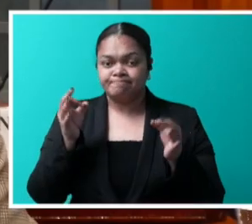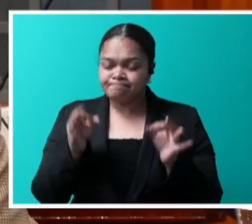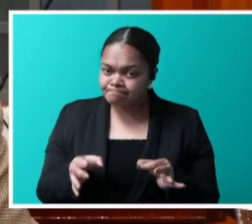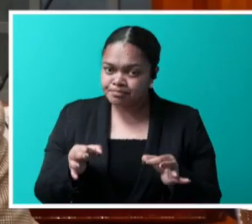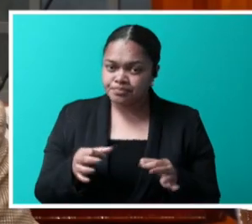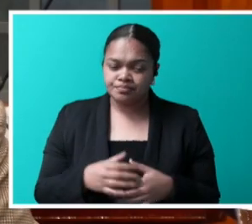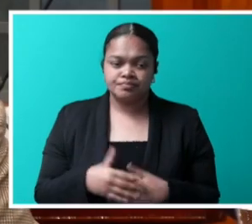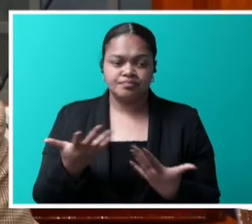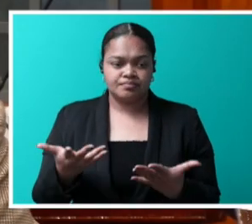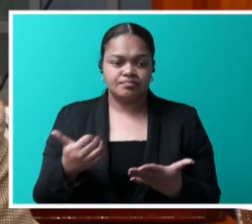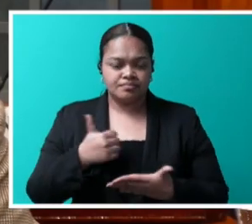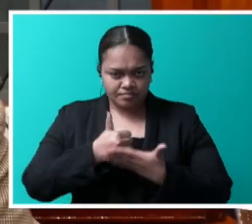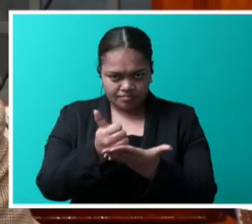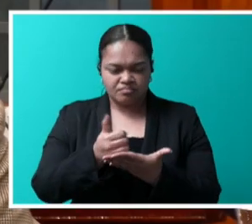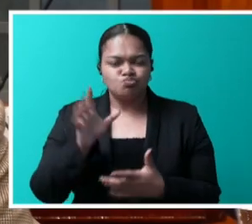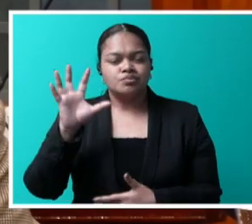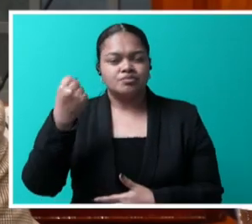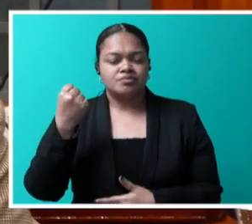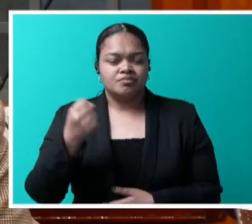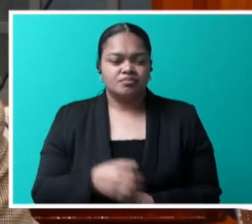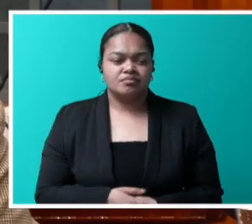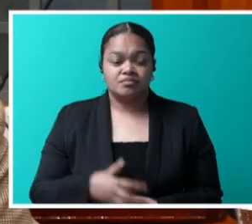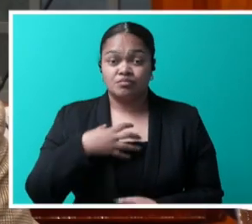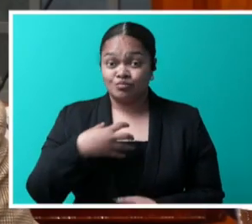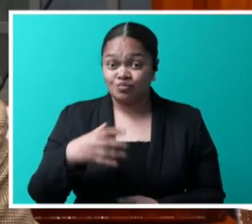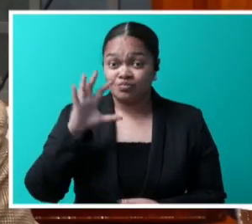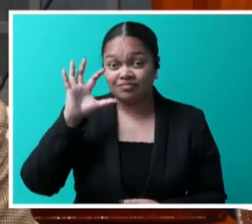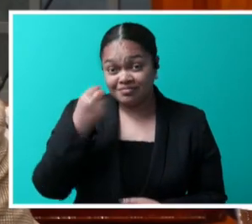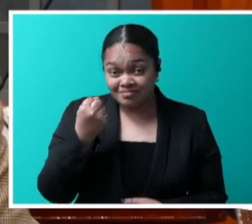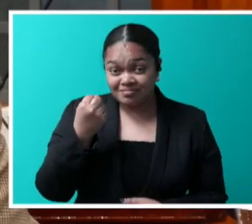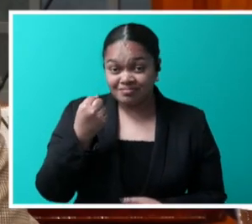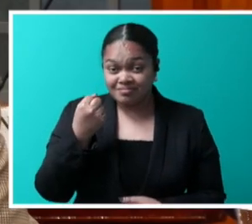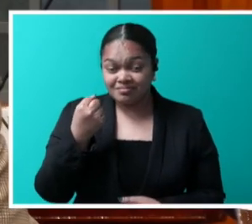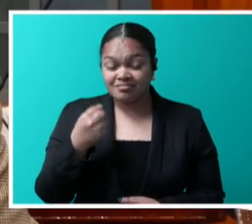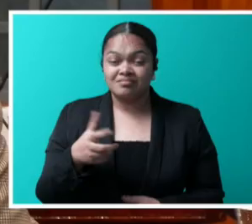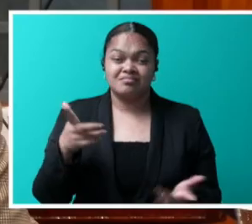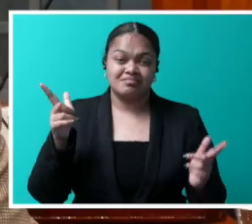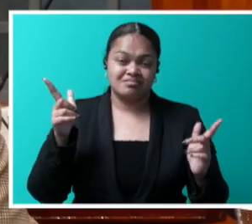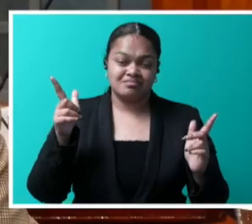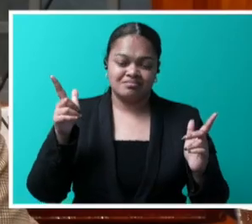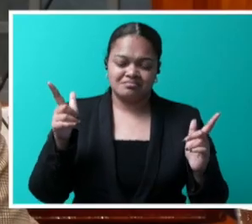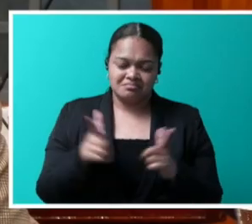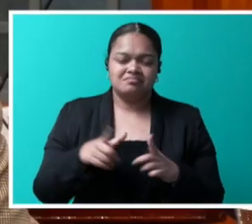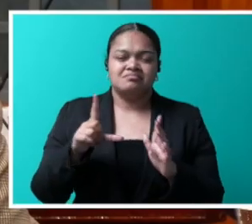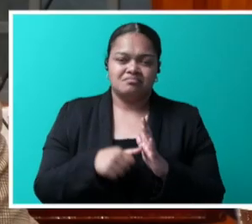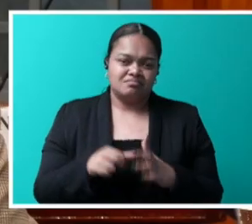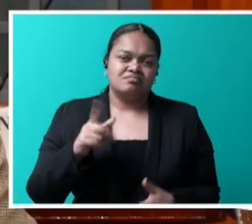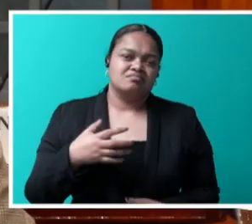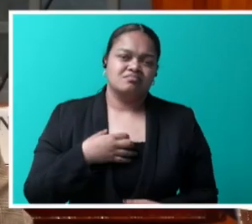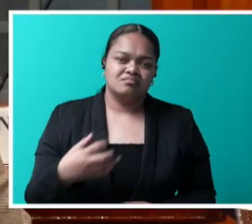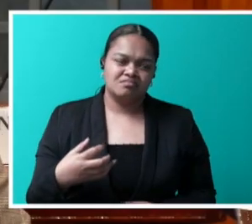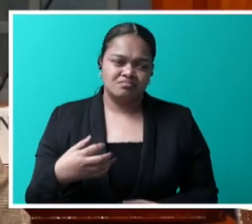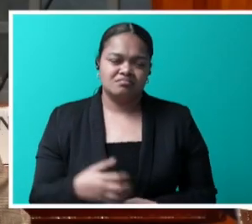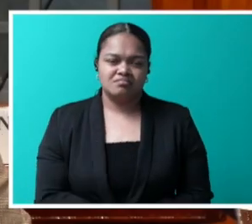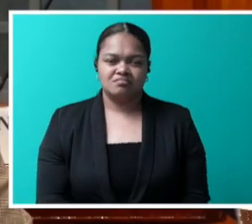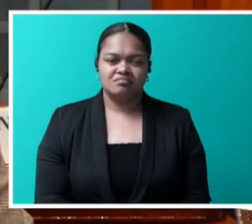in favor of success. More successful boreholes in less time for more of our